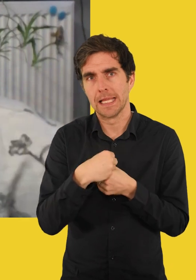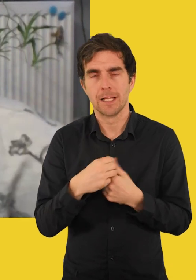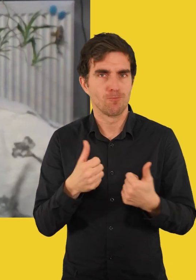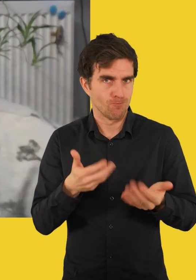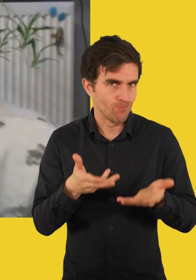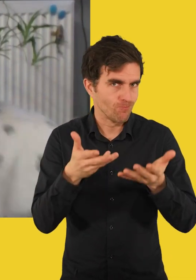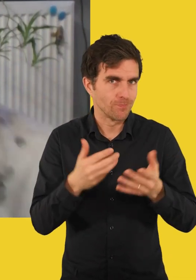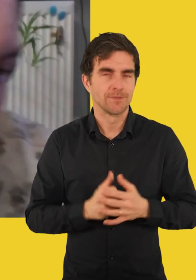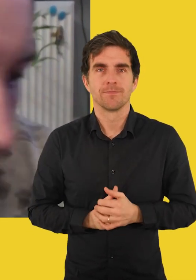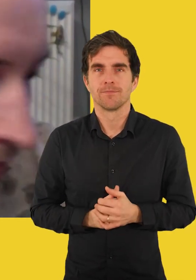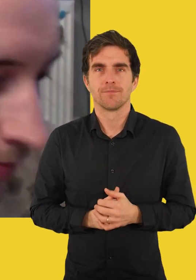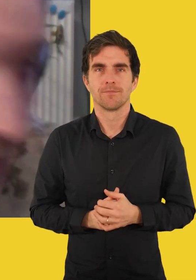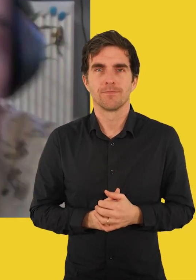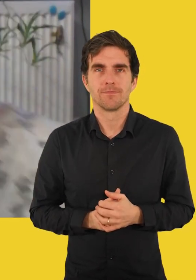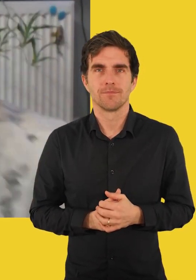take the floor.